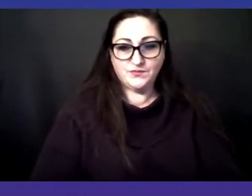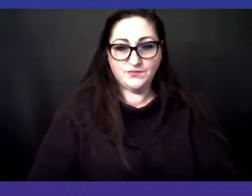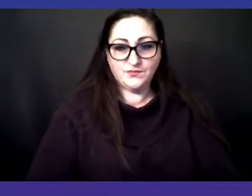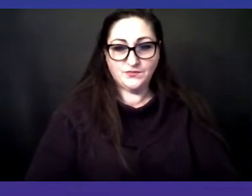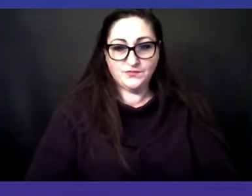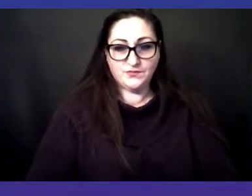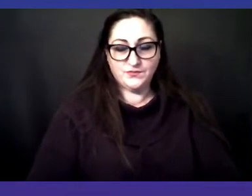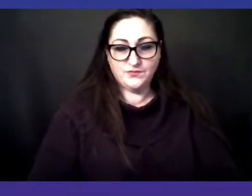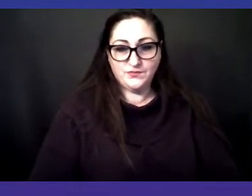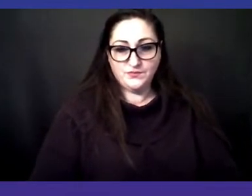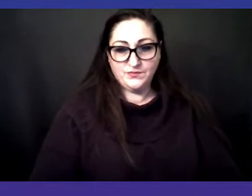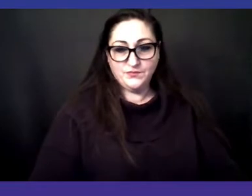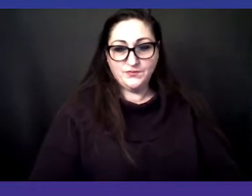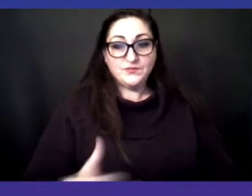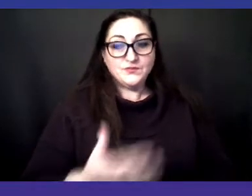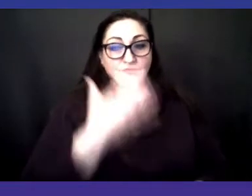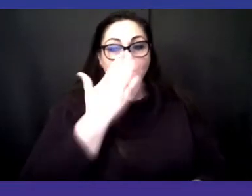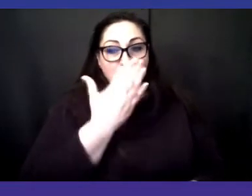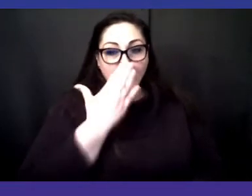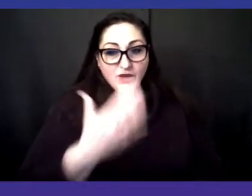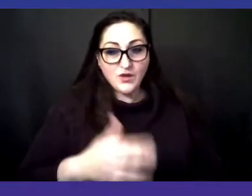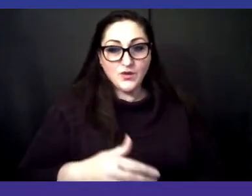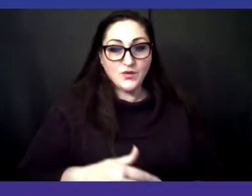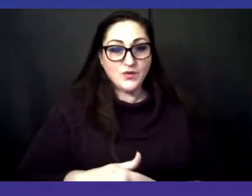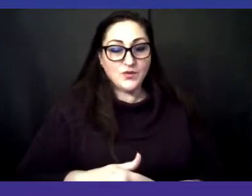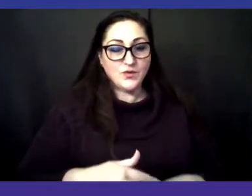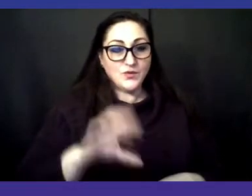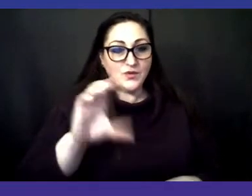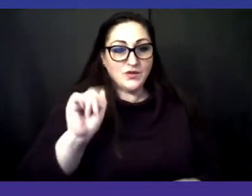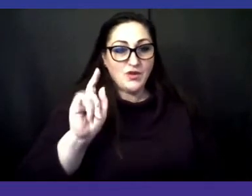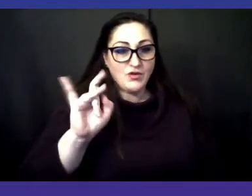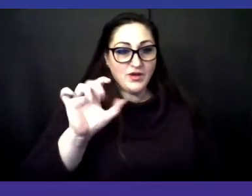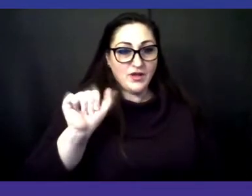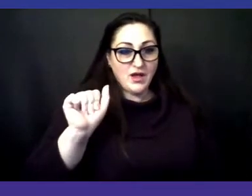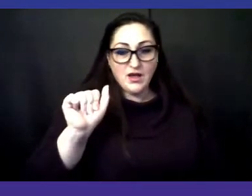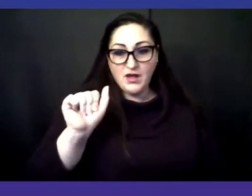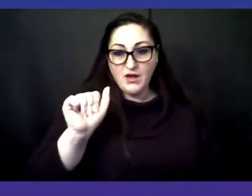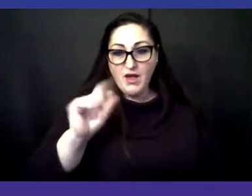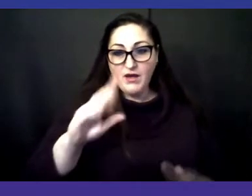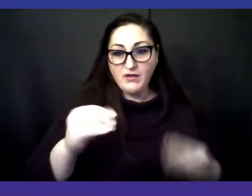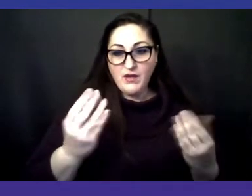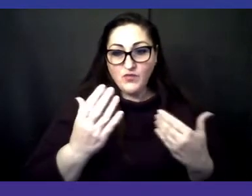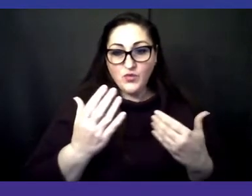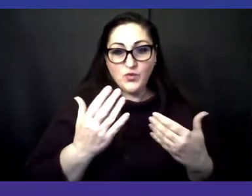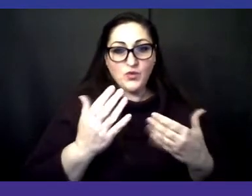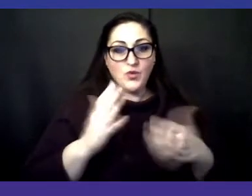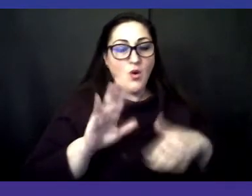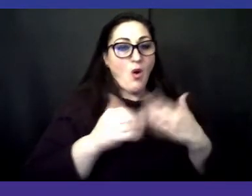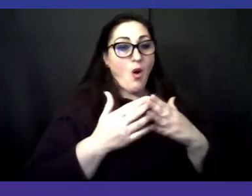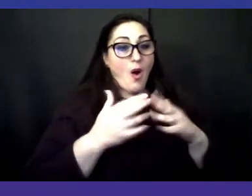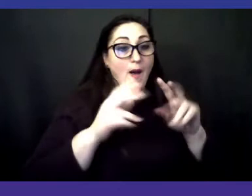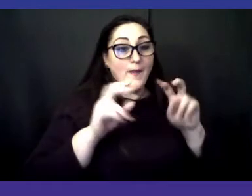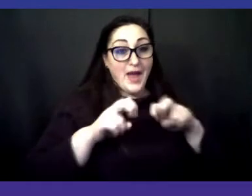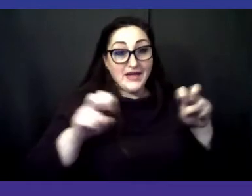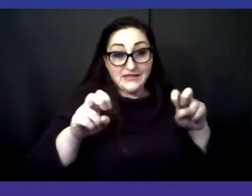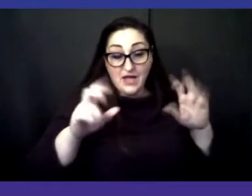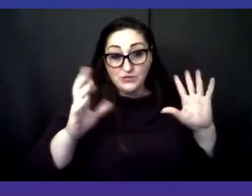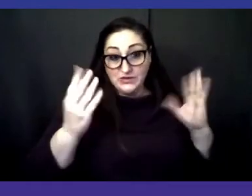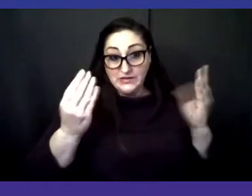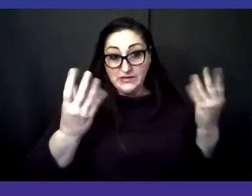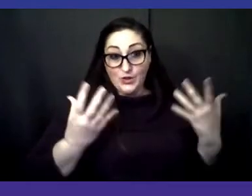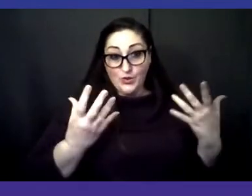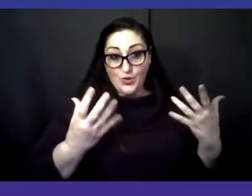Thank you, Claudia. I gave you all panelists, I'm lifting the veil for folks who are watching